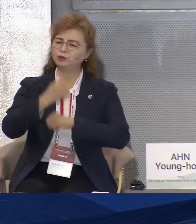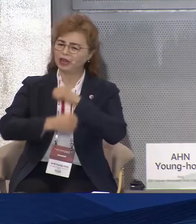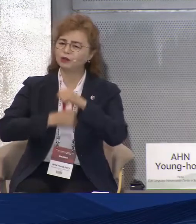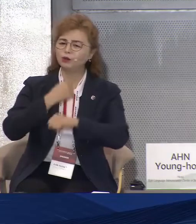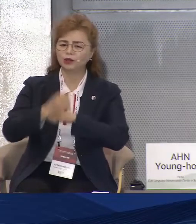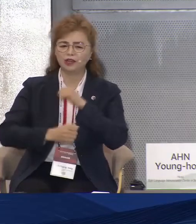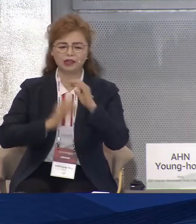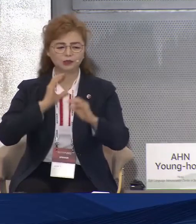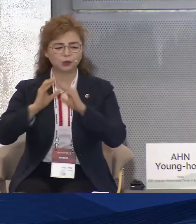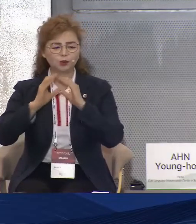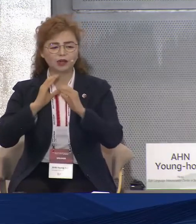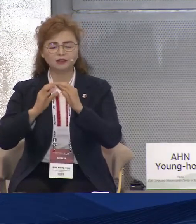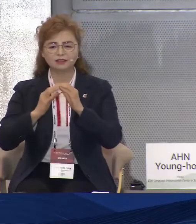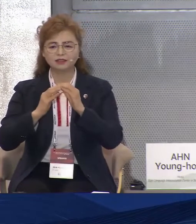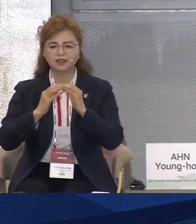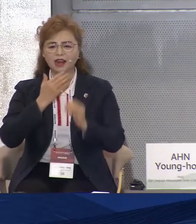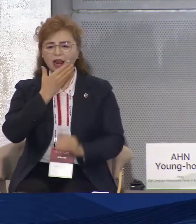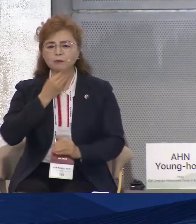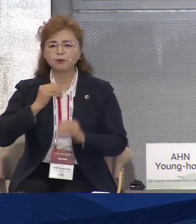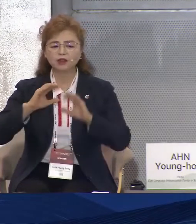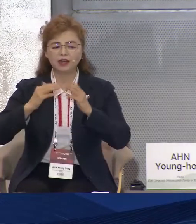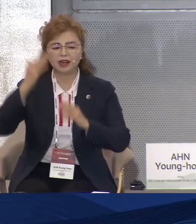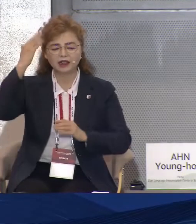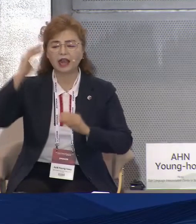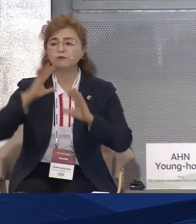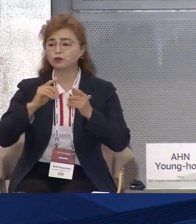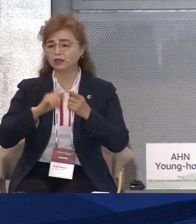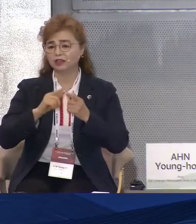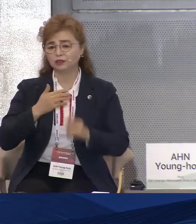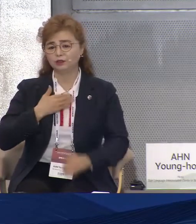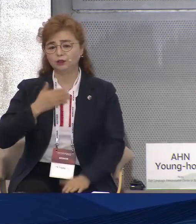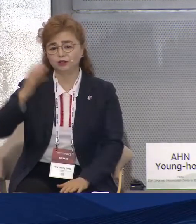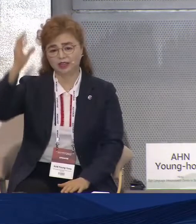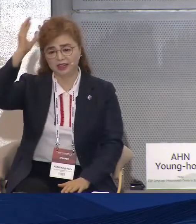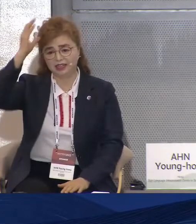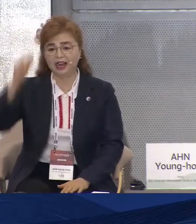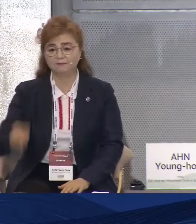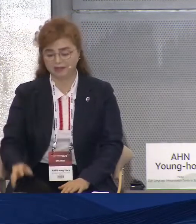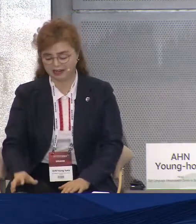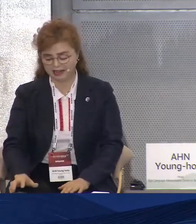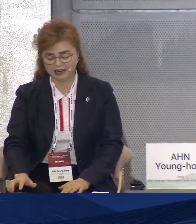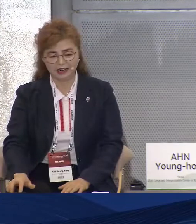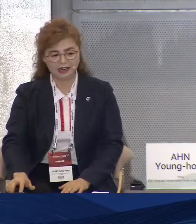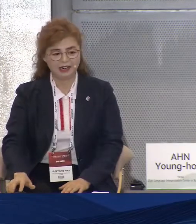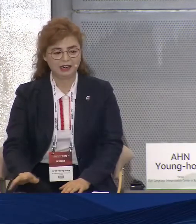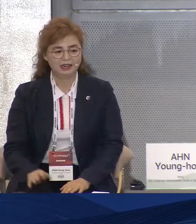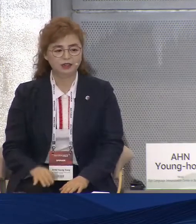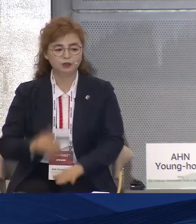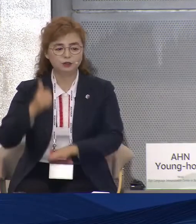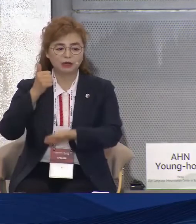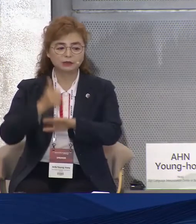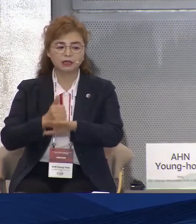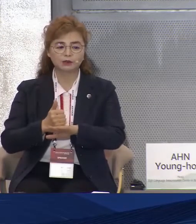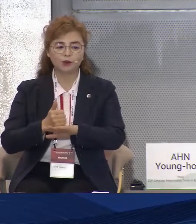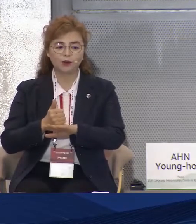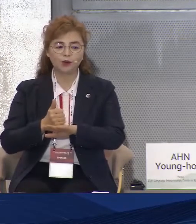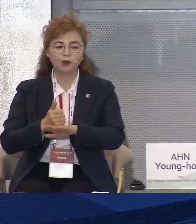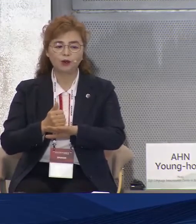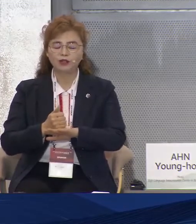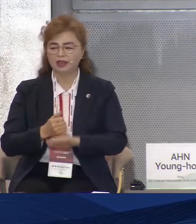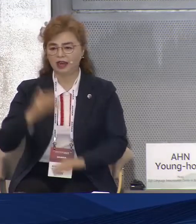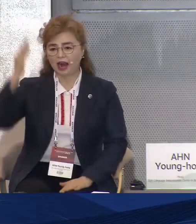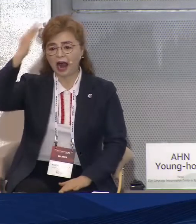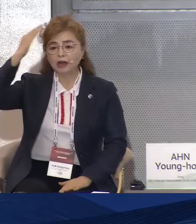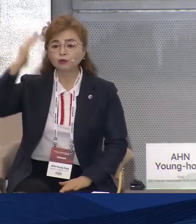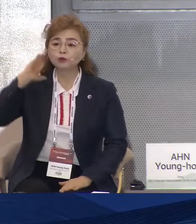they are quite put aside. So they have to be given the happiness to live in the happy country,